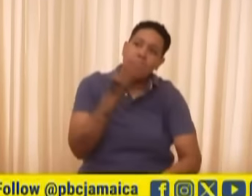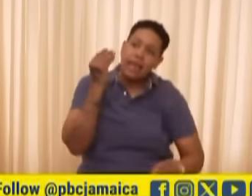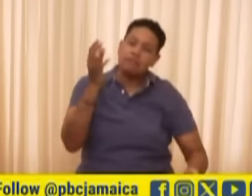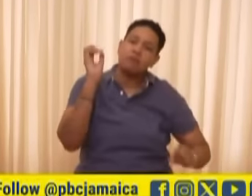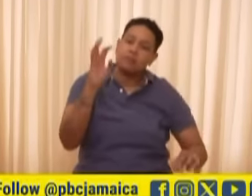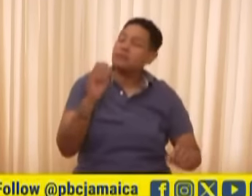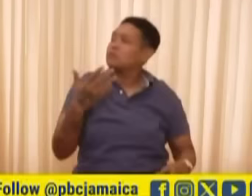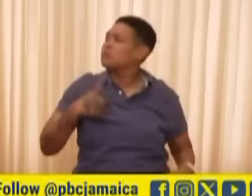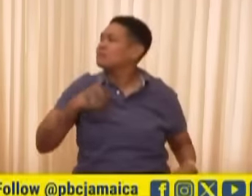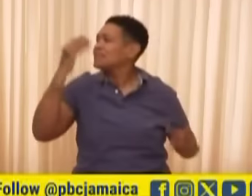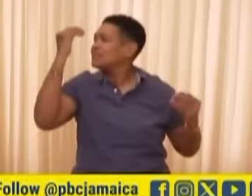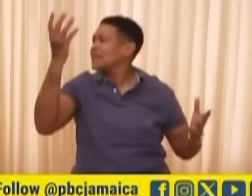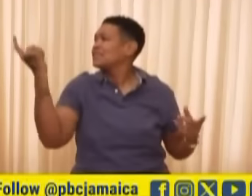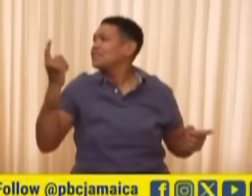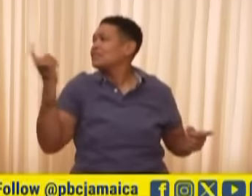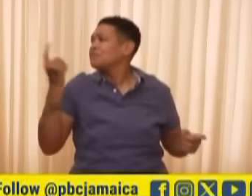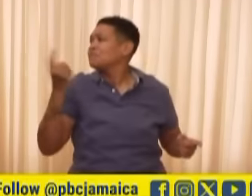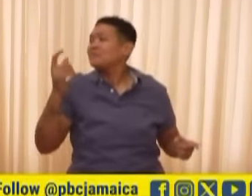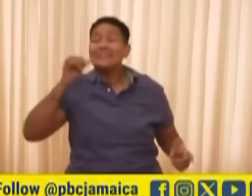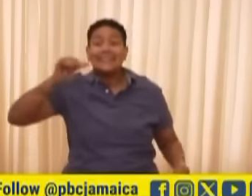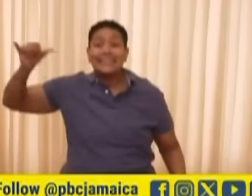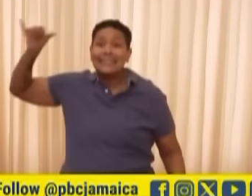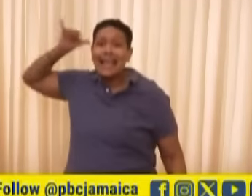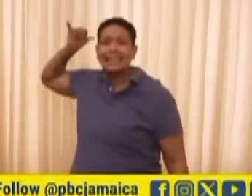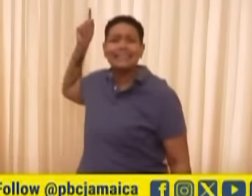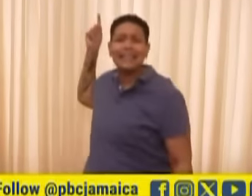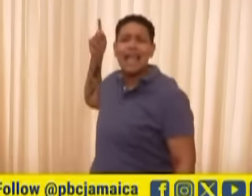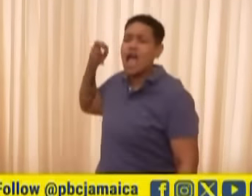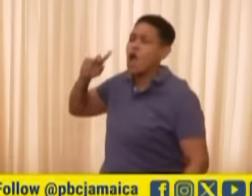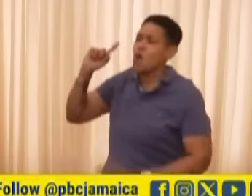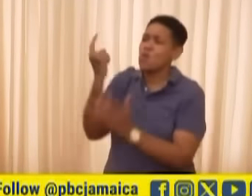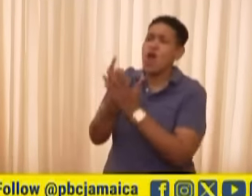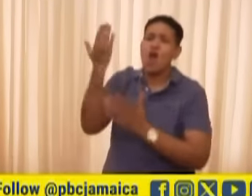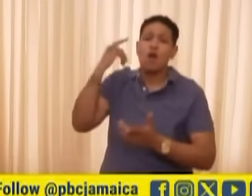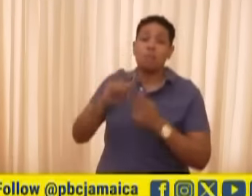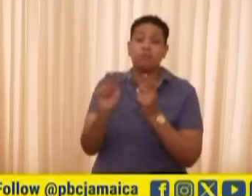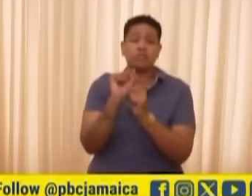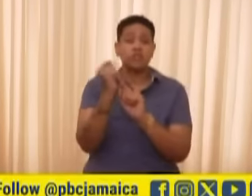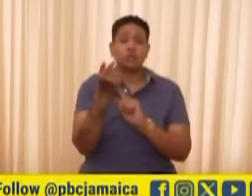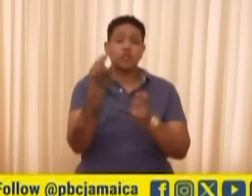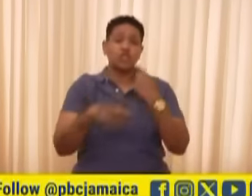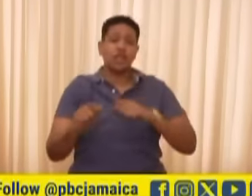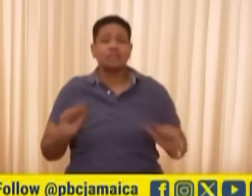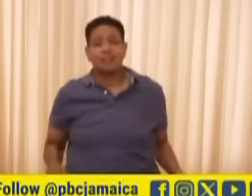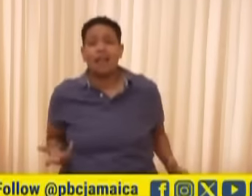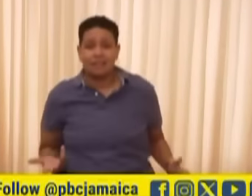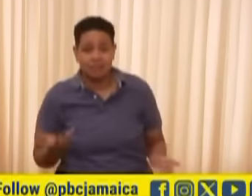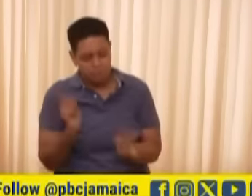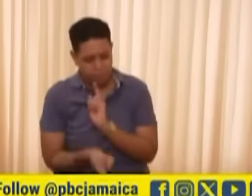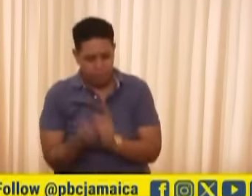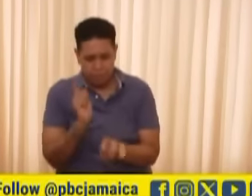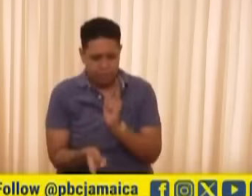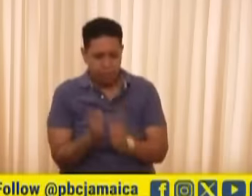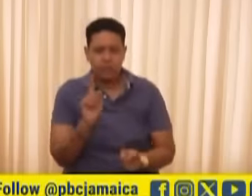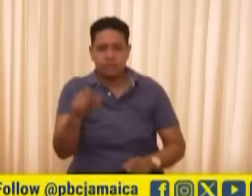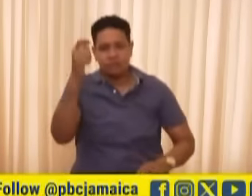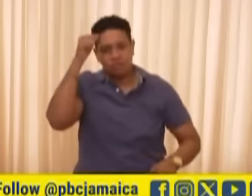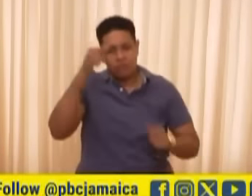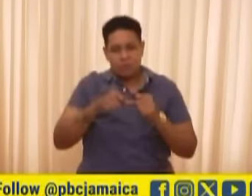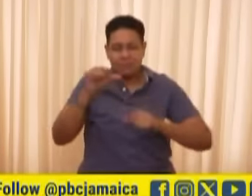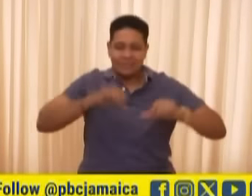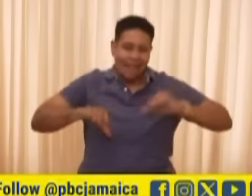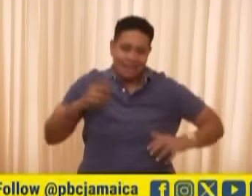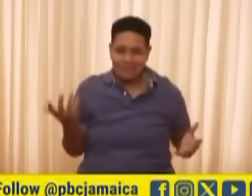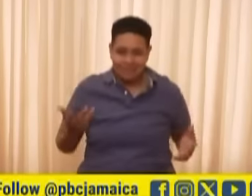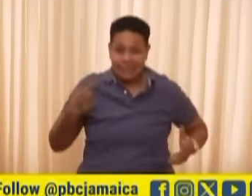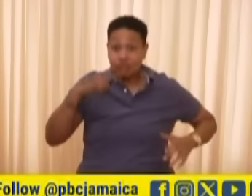So we may have said something yesterday or even an hour ago, but the situation has changed. And so we need to bear that in mind. It's